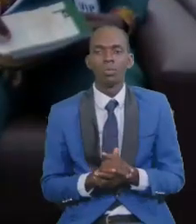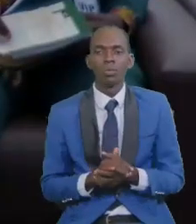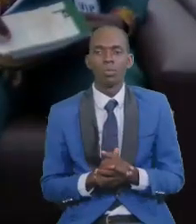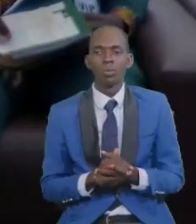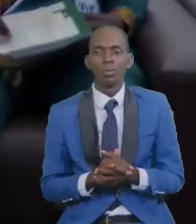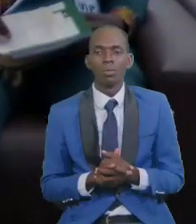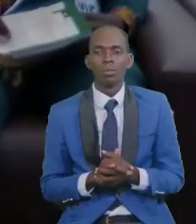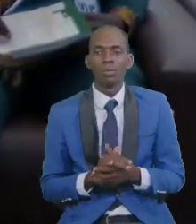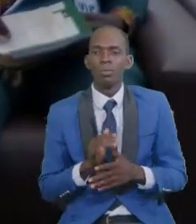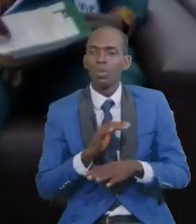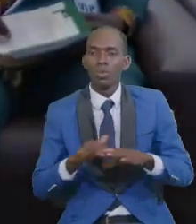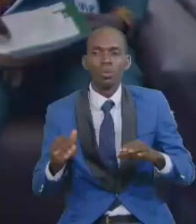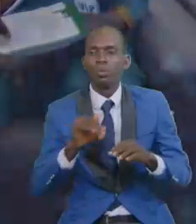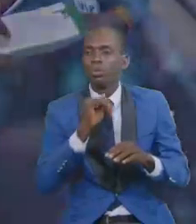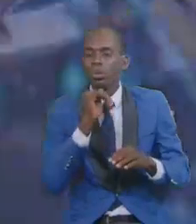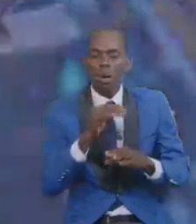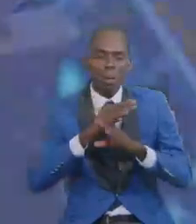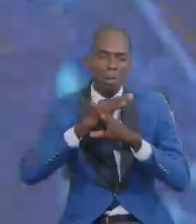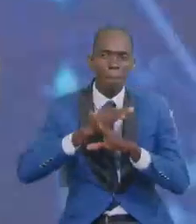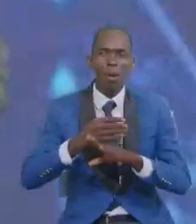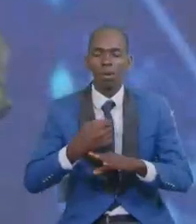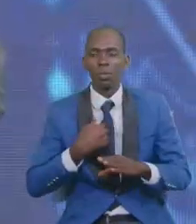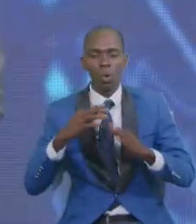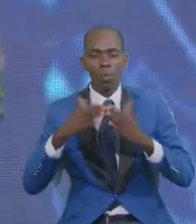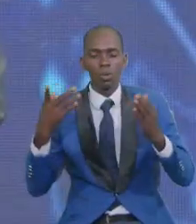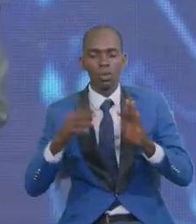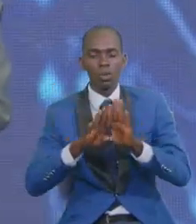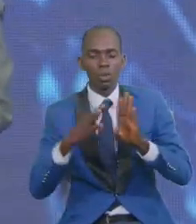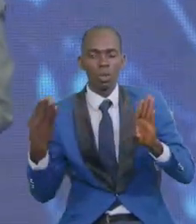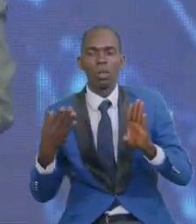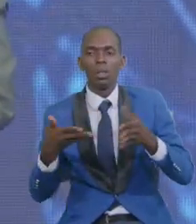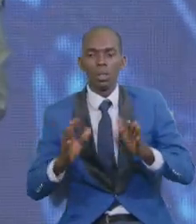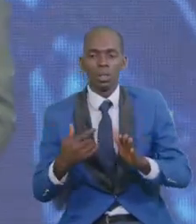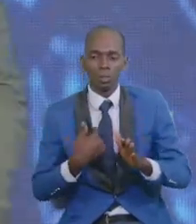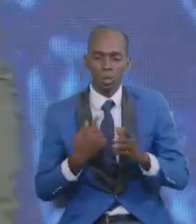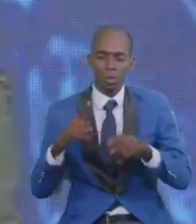Do not block me. Open the door. Let me in.